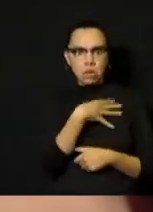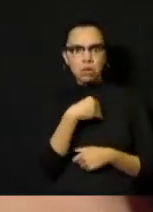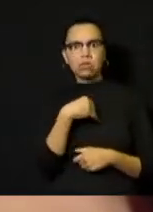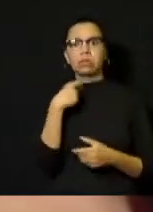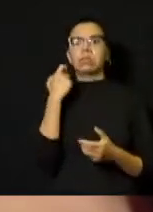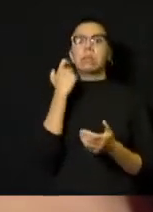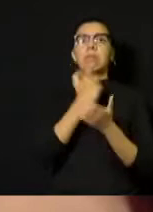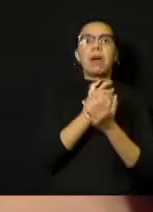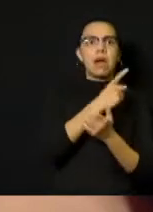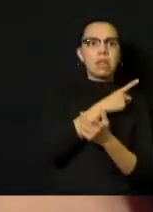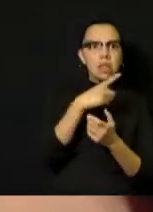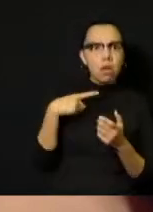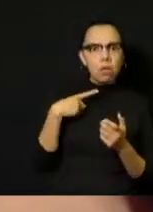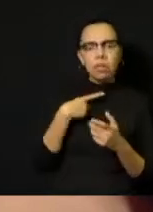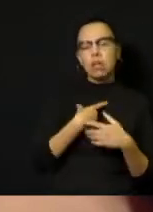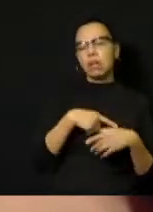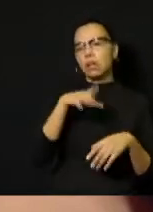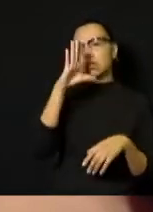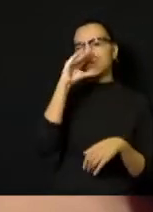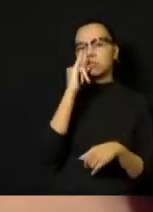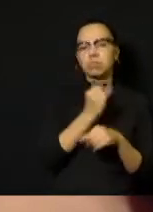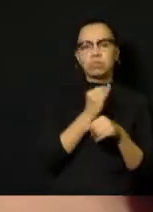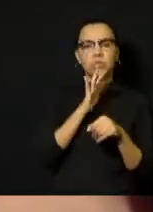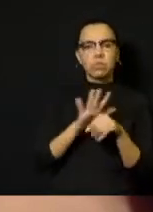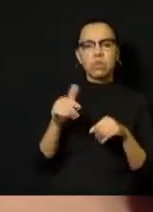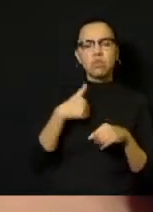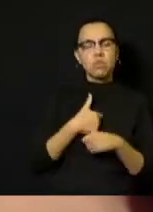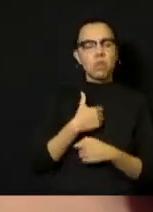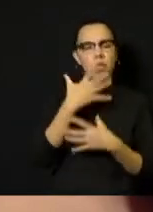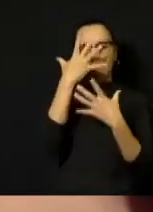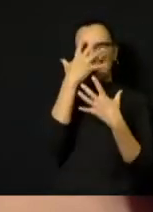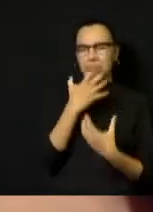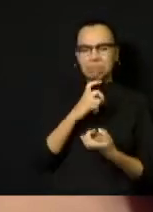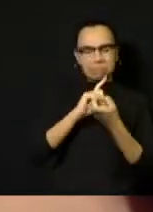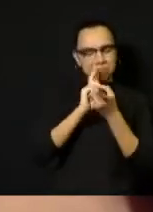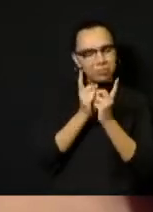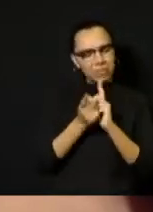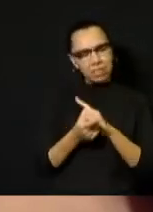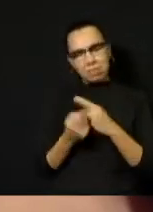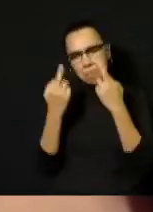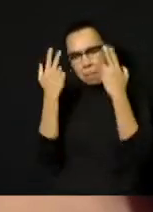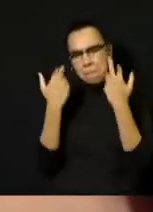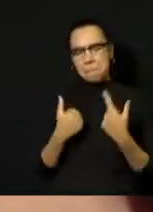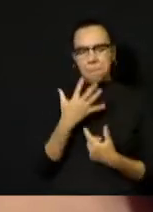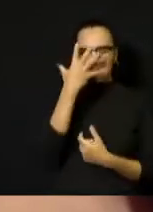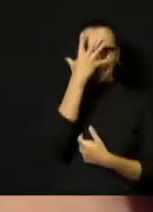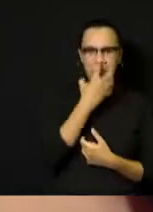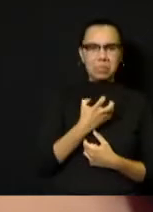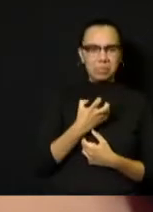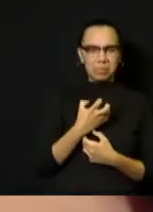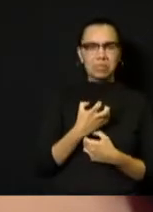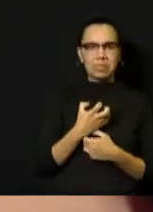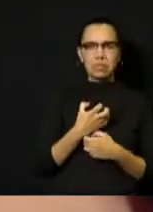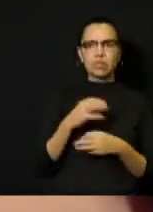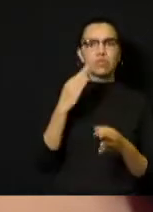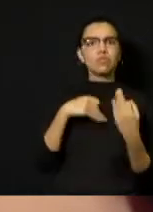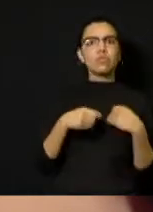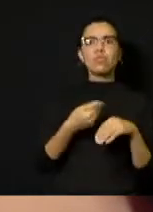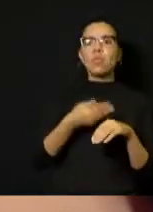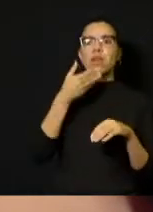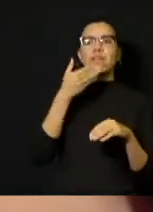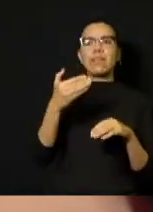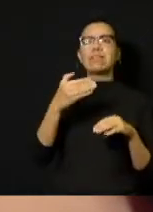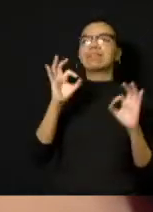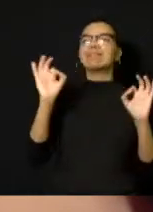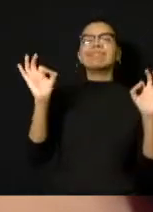salaries we have and supporting our kids. I got depressed because we